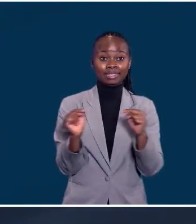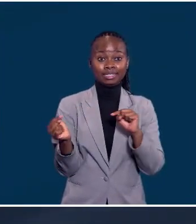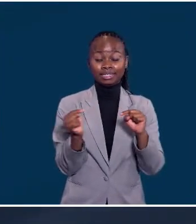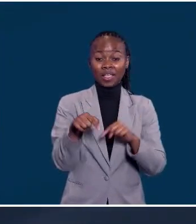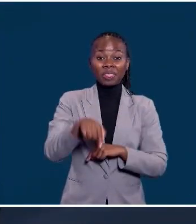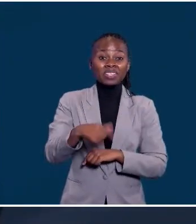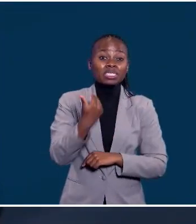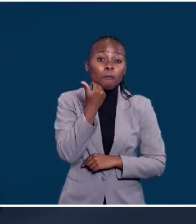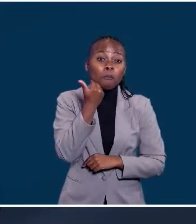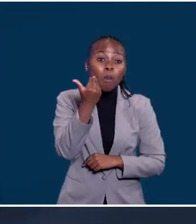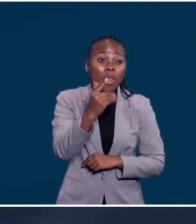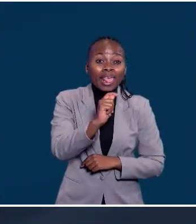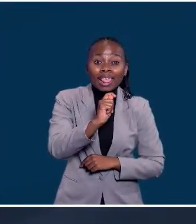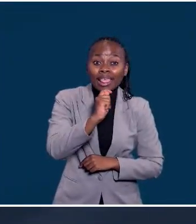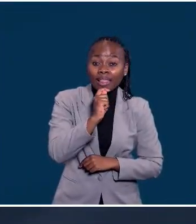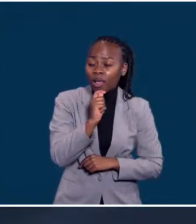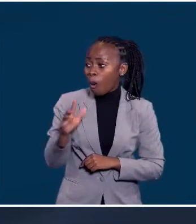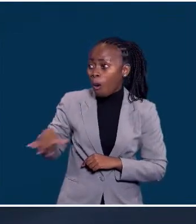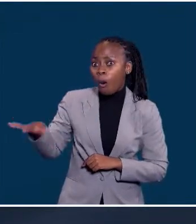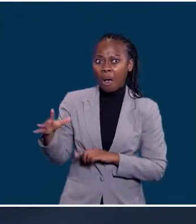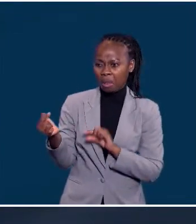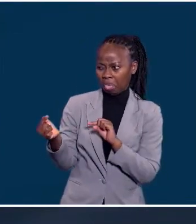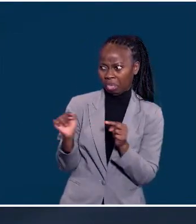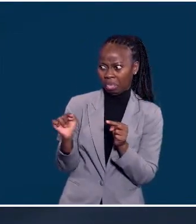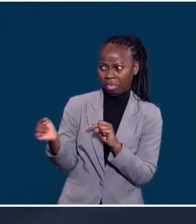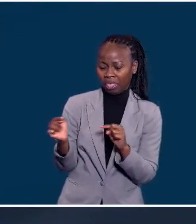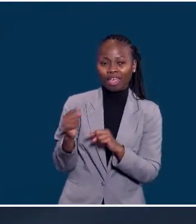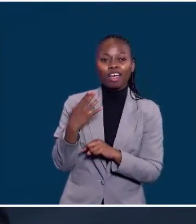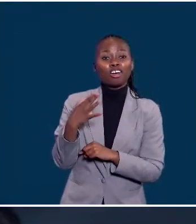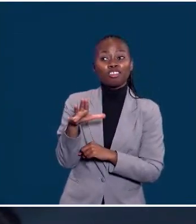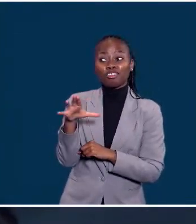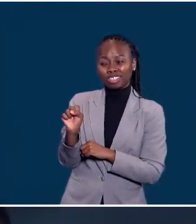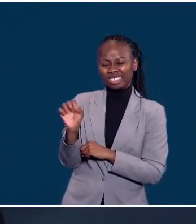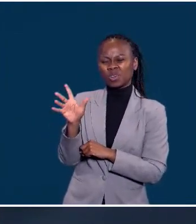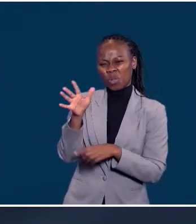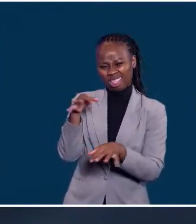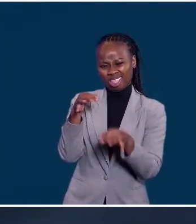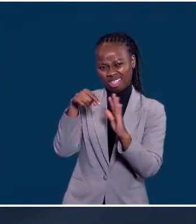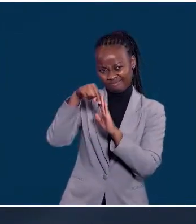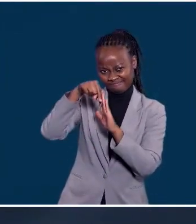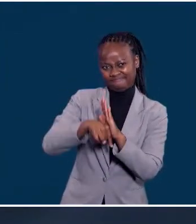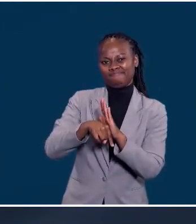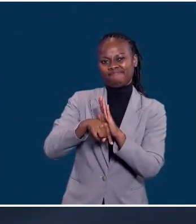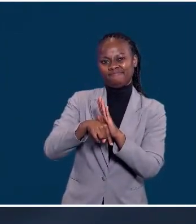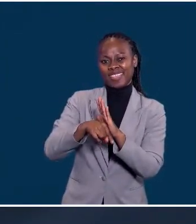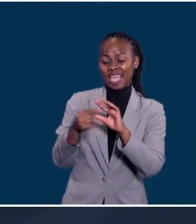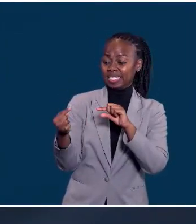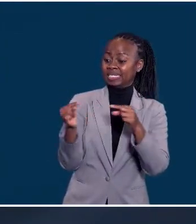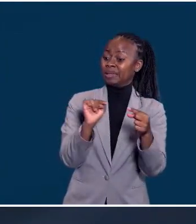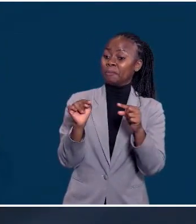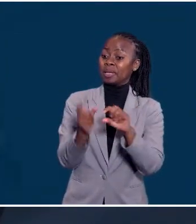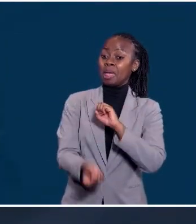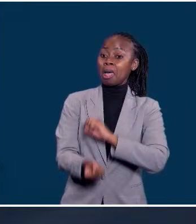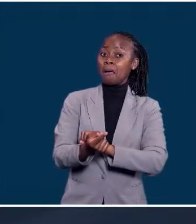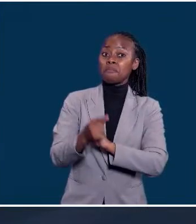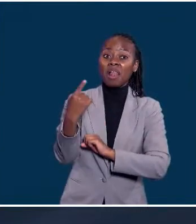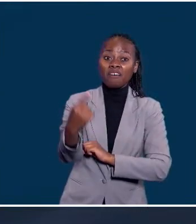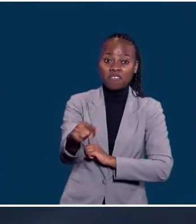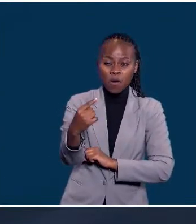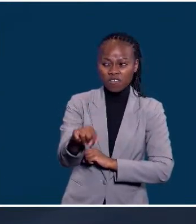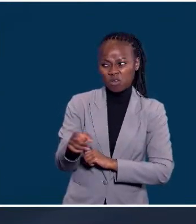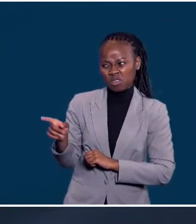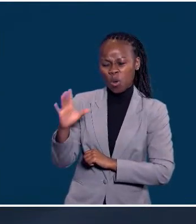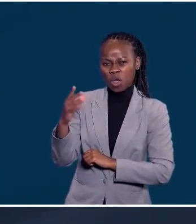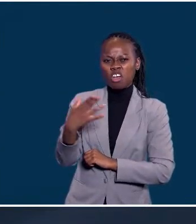this morning, and I'm sure he will give you a flavor of the nature of that debate. So I